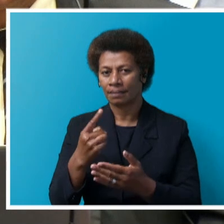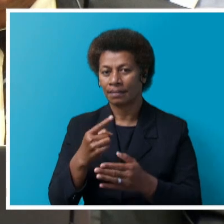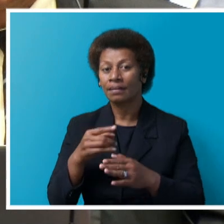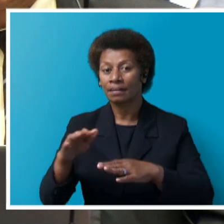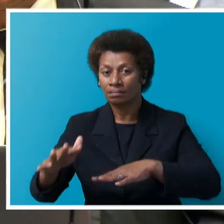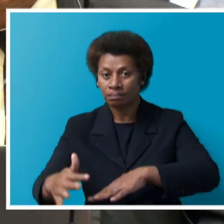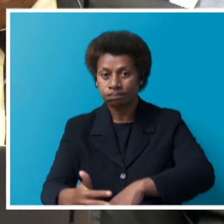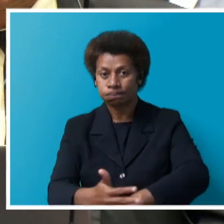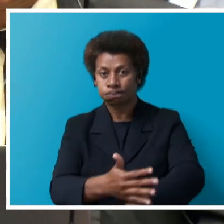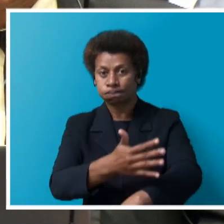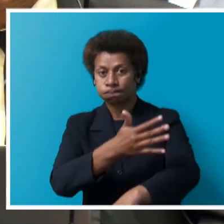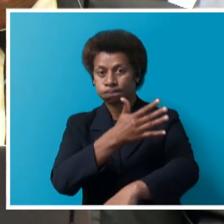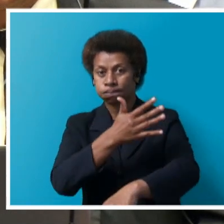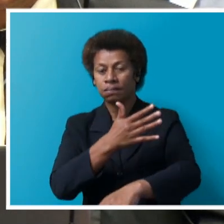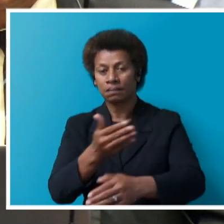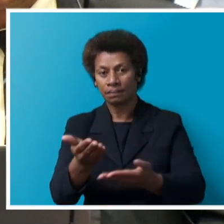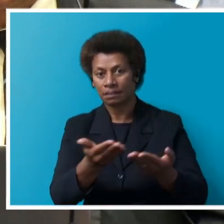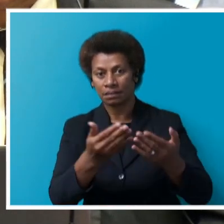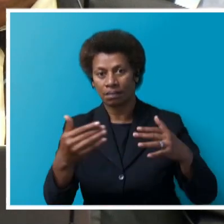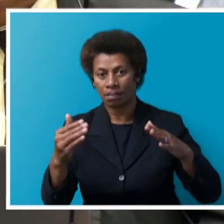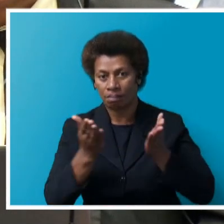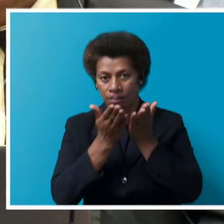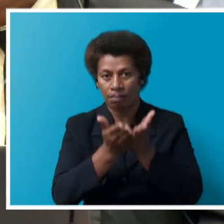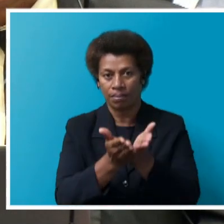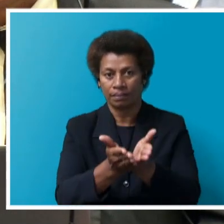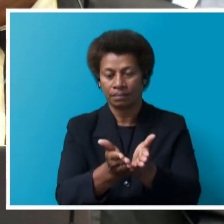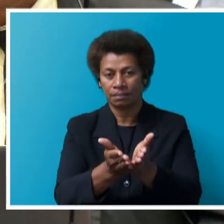boats, unquote. This wisdom